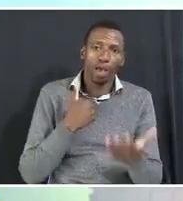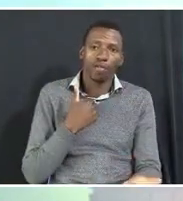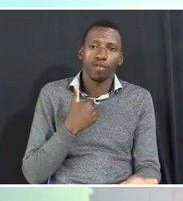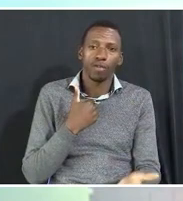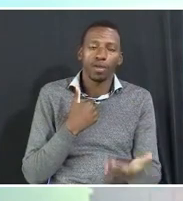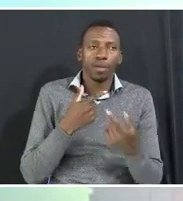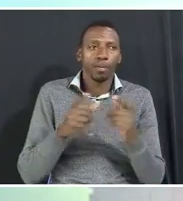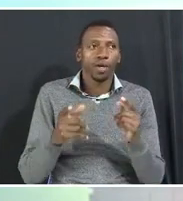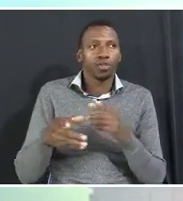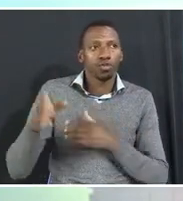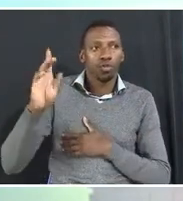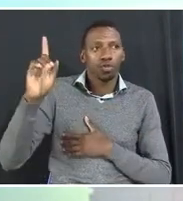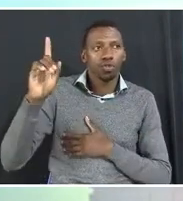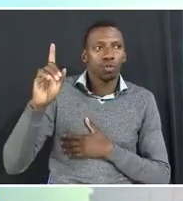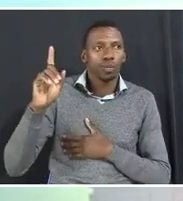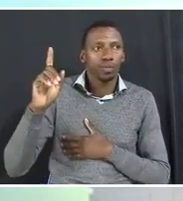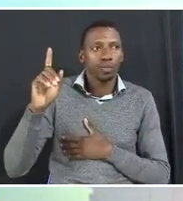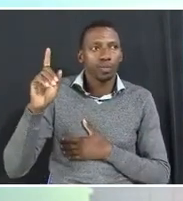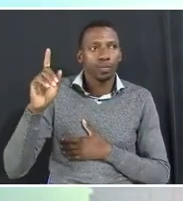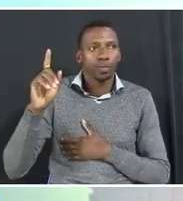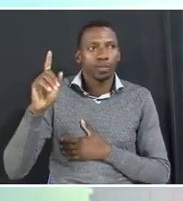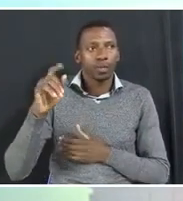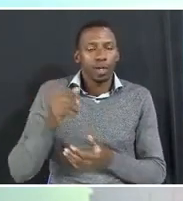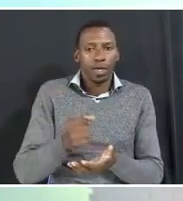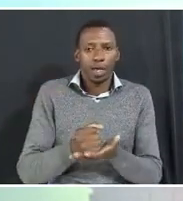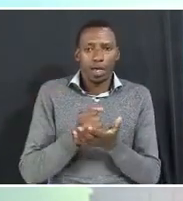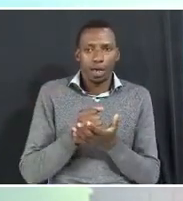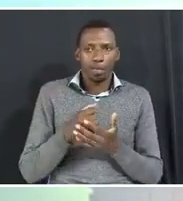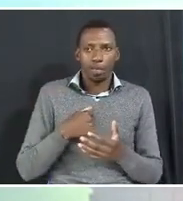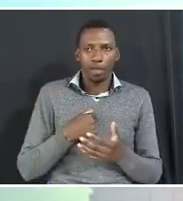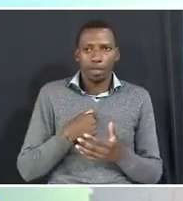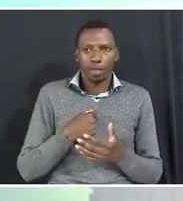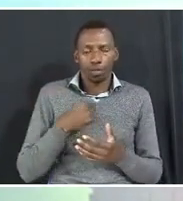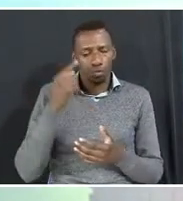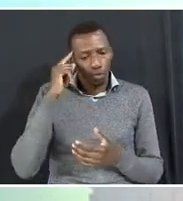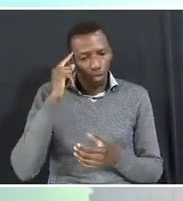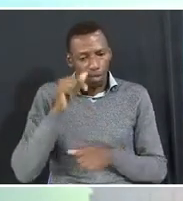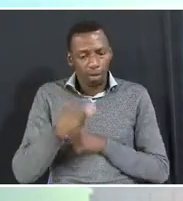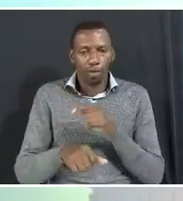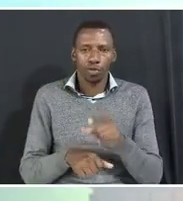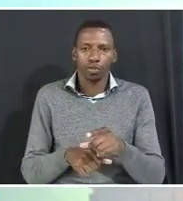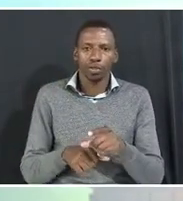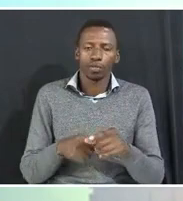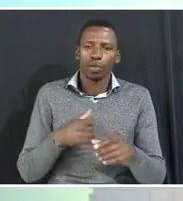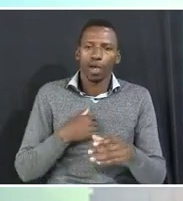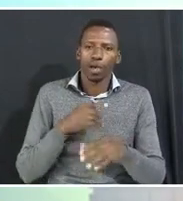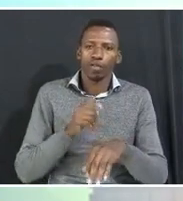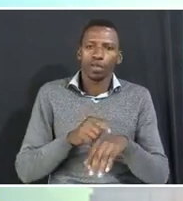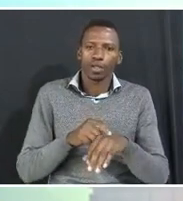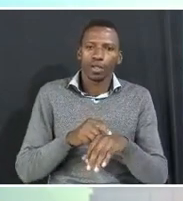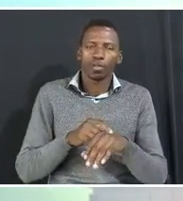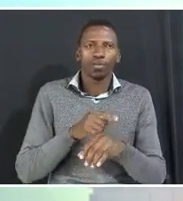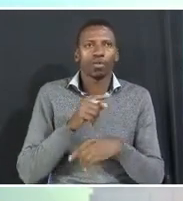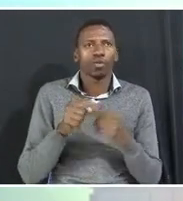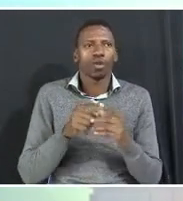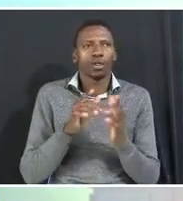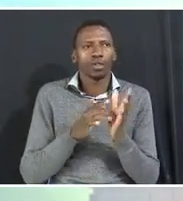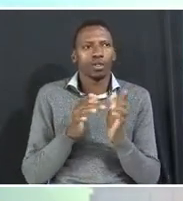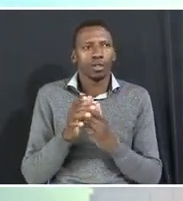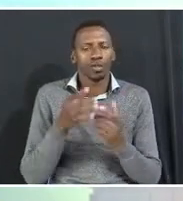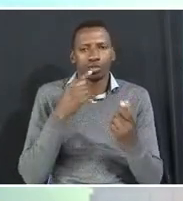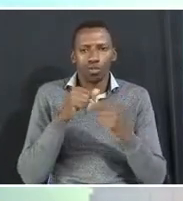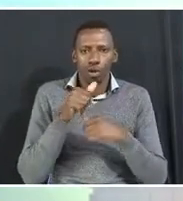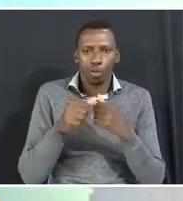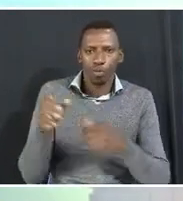God helped me, and I hope it will help somebody to think about through it. There's a time when Jesus speaks about the days